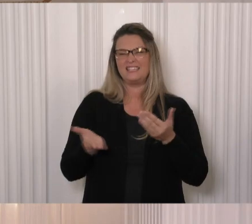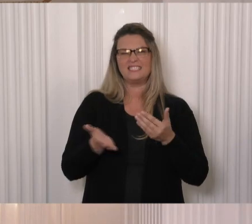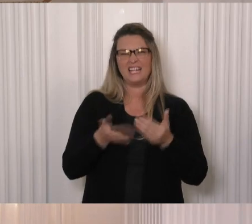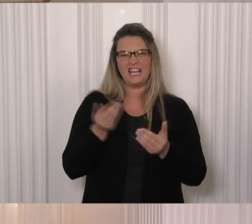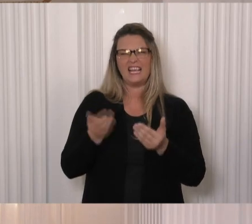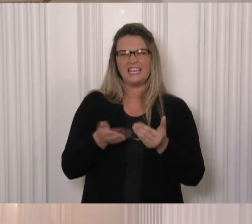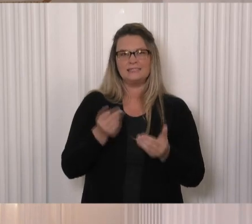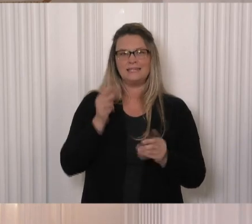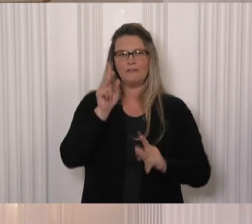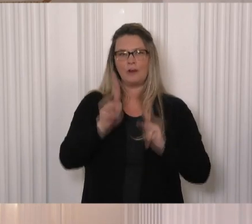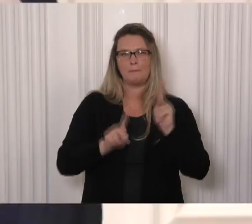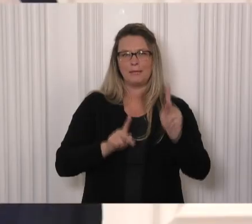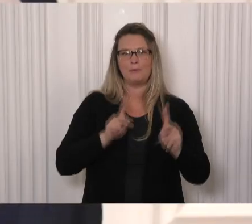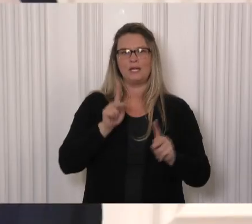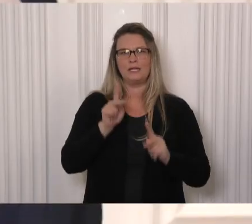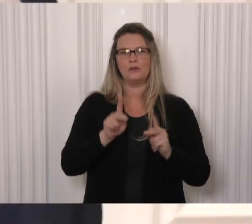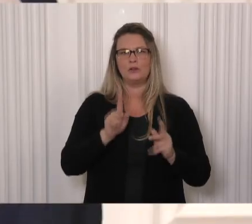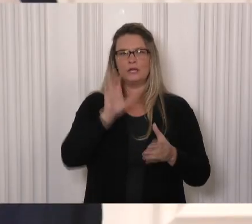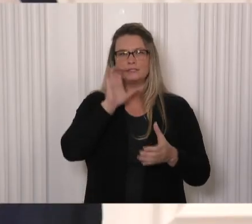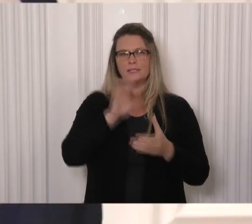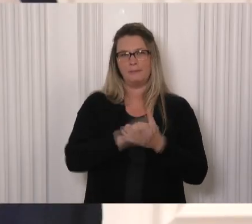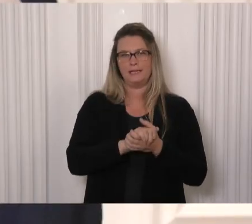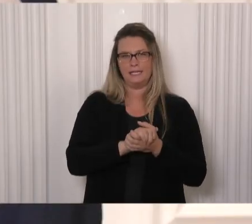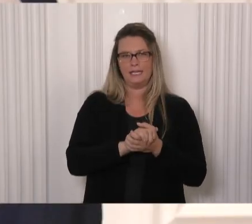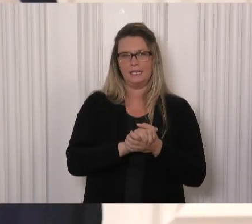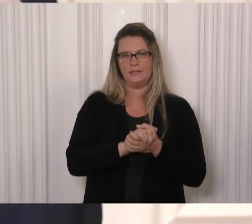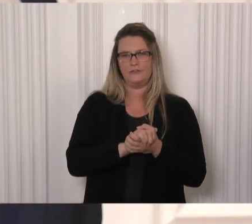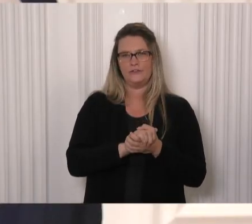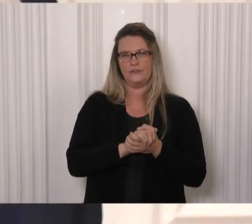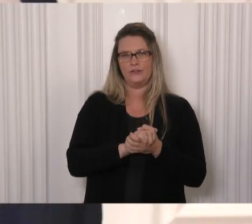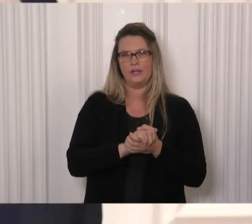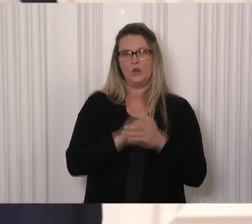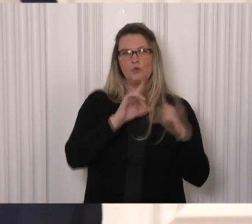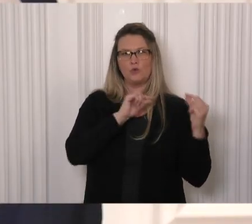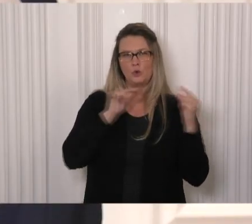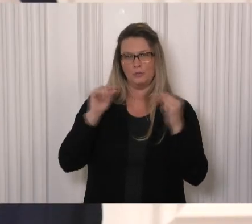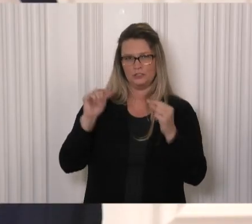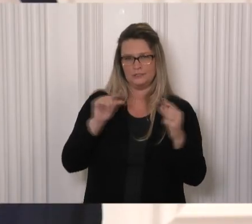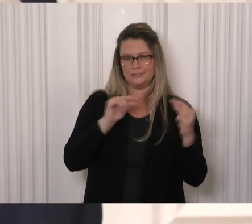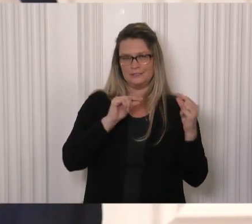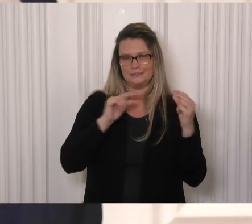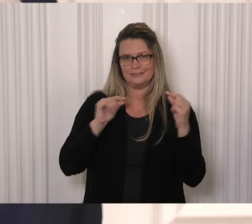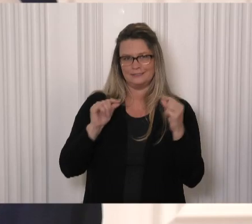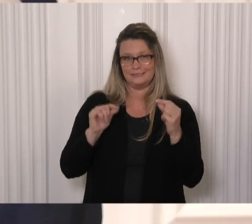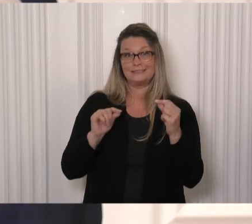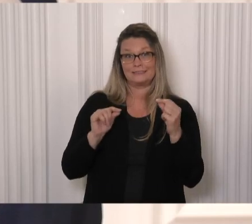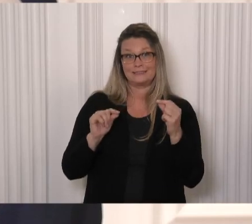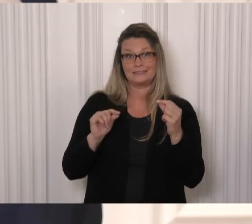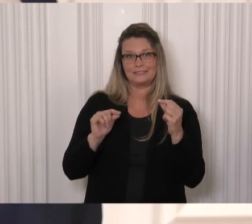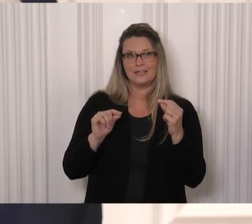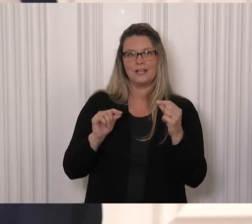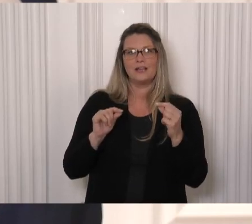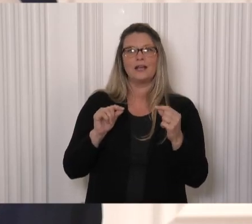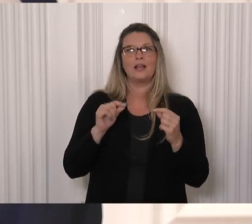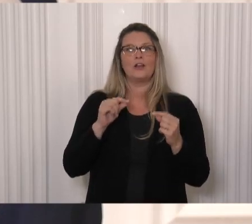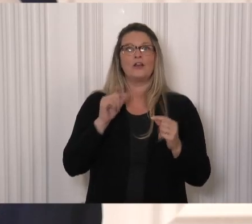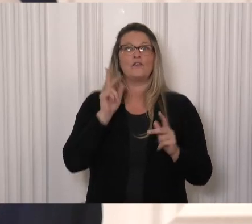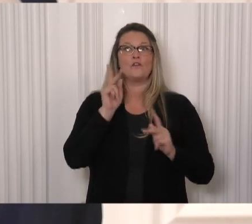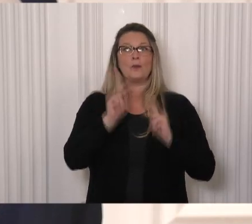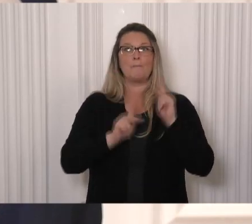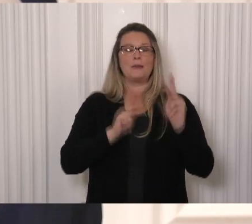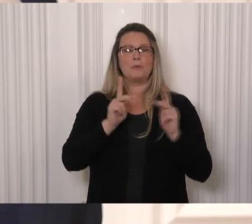for people to believe something that is just a rumor or whatever it may be. From the standpoint of our